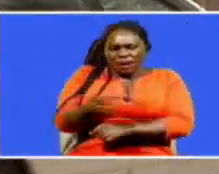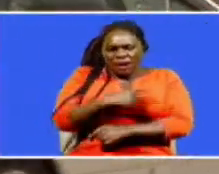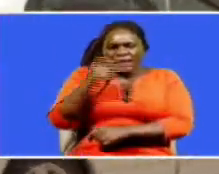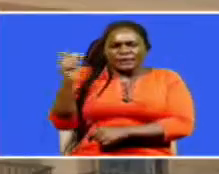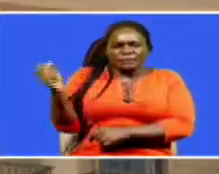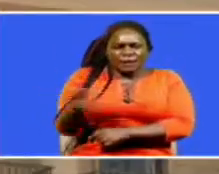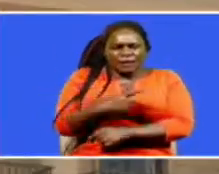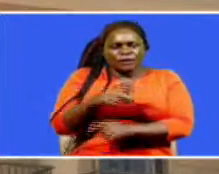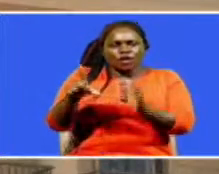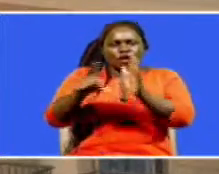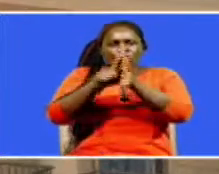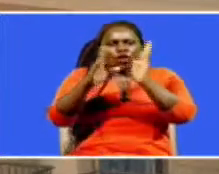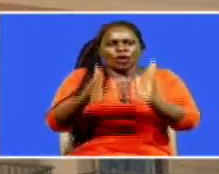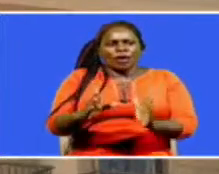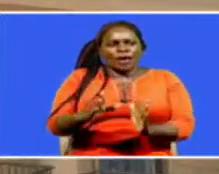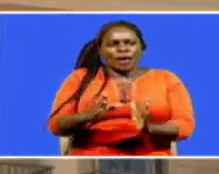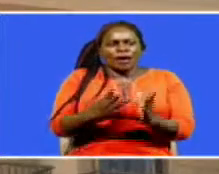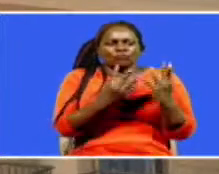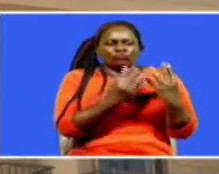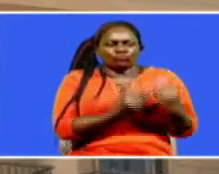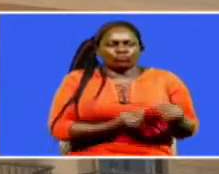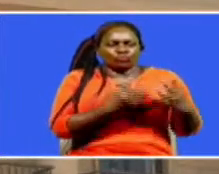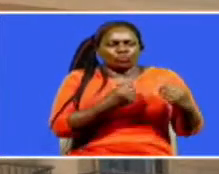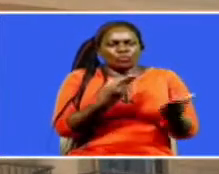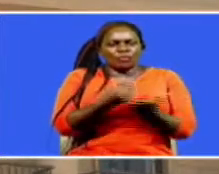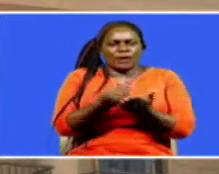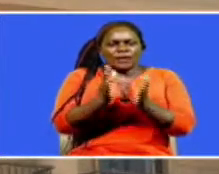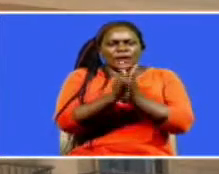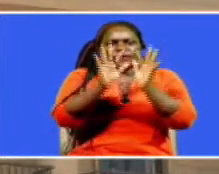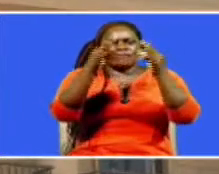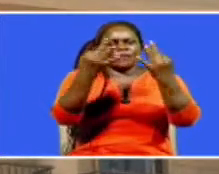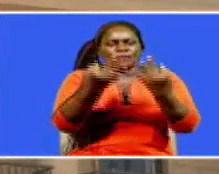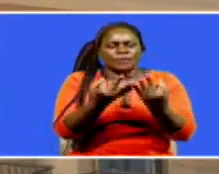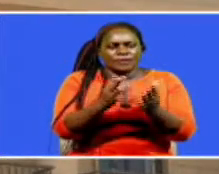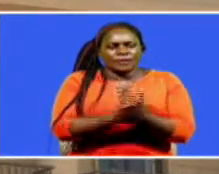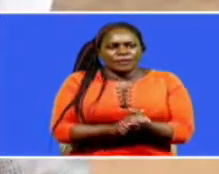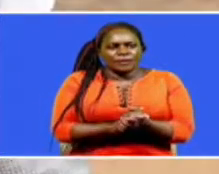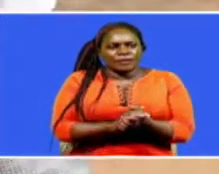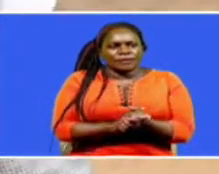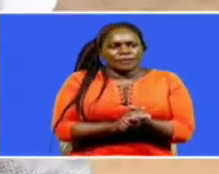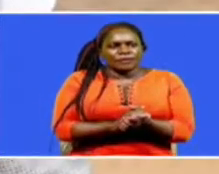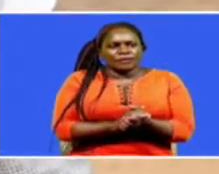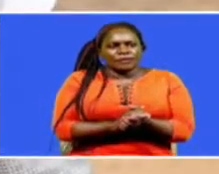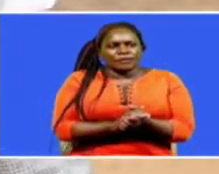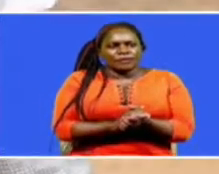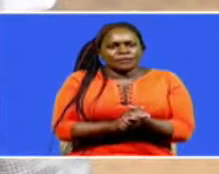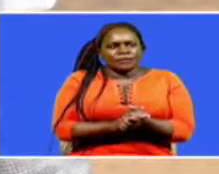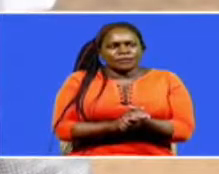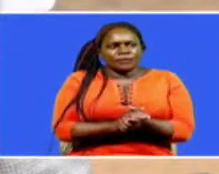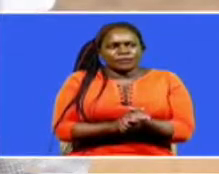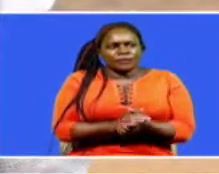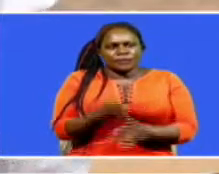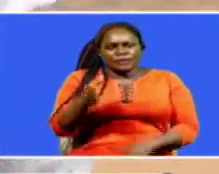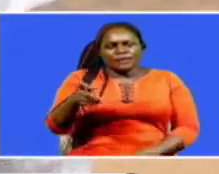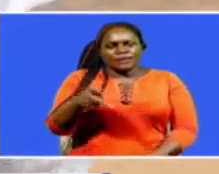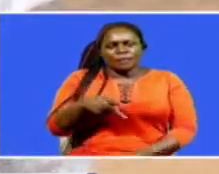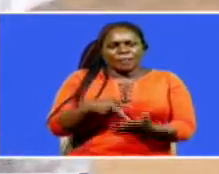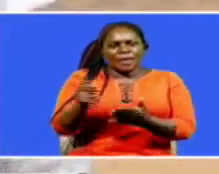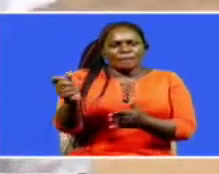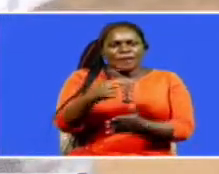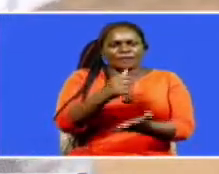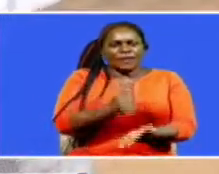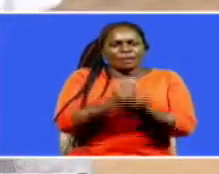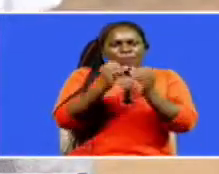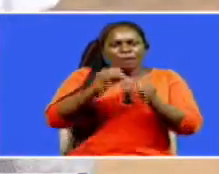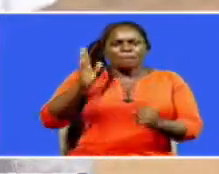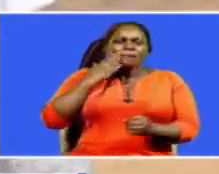as advocates milk money from victims and their families. Mzee anajaza mfuko pesa. Na hiyo msichana hakuna kitu anapeleka na